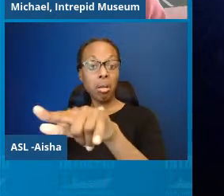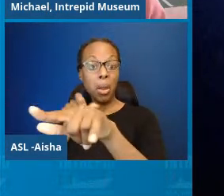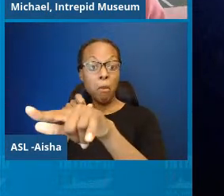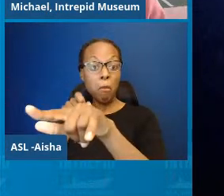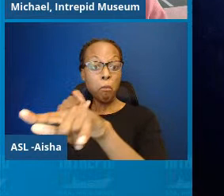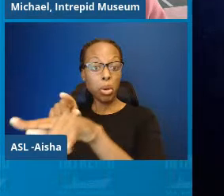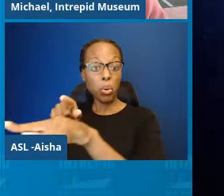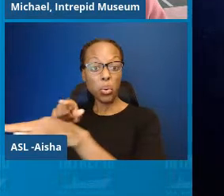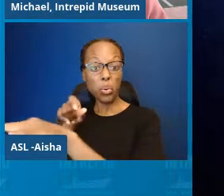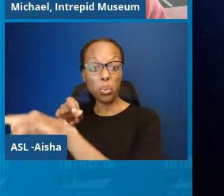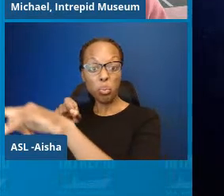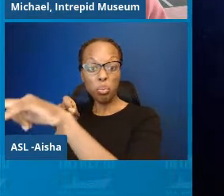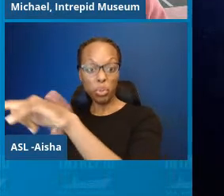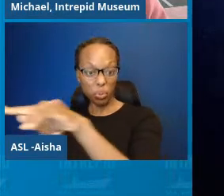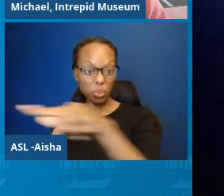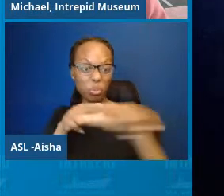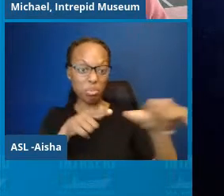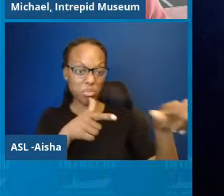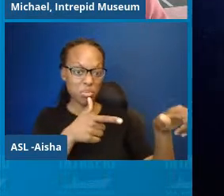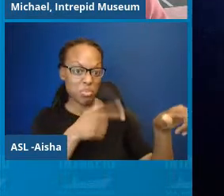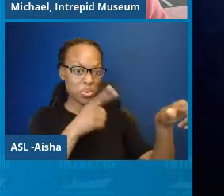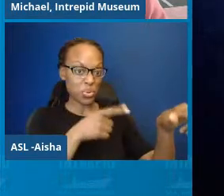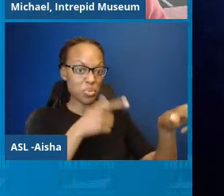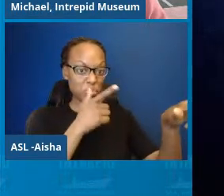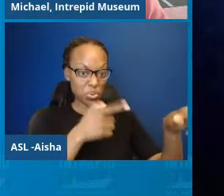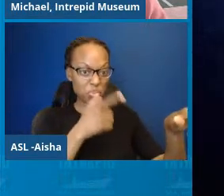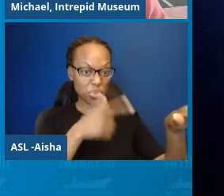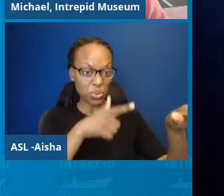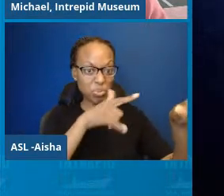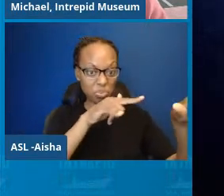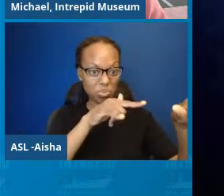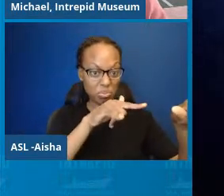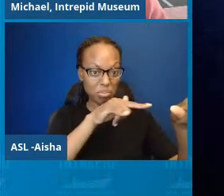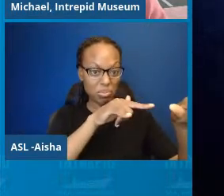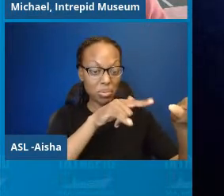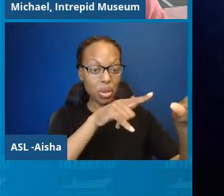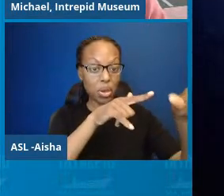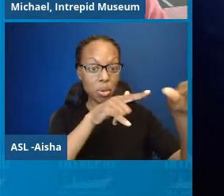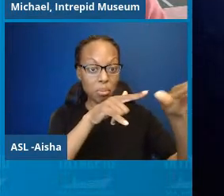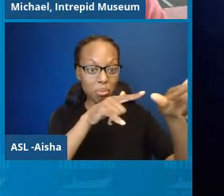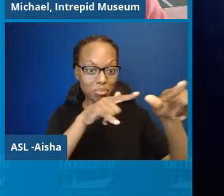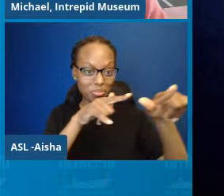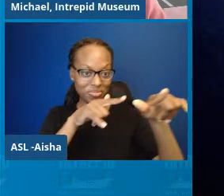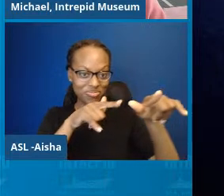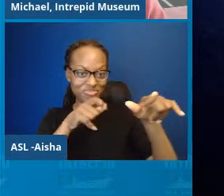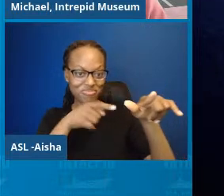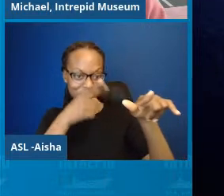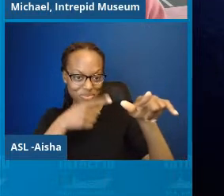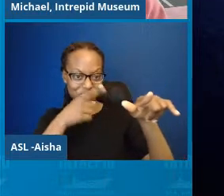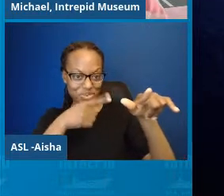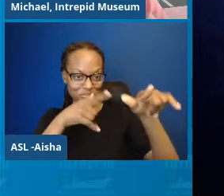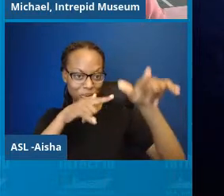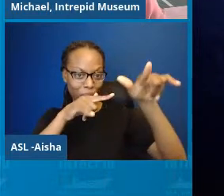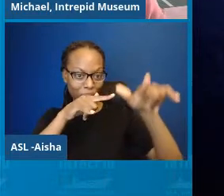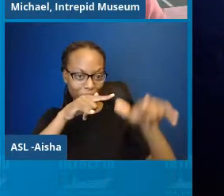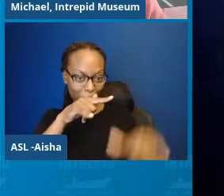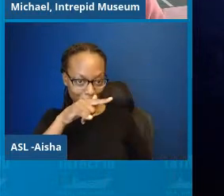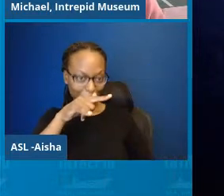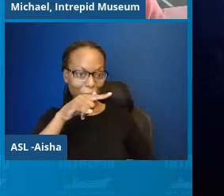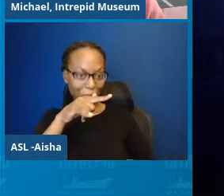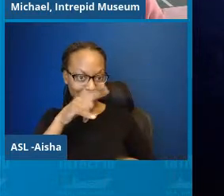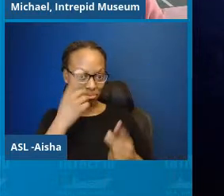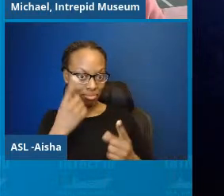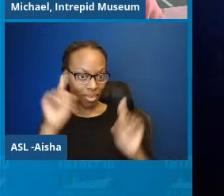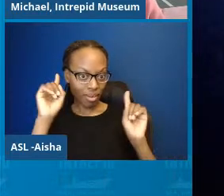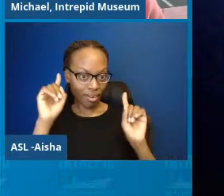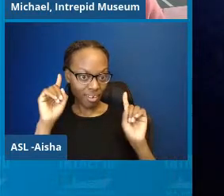at this MiG-17, and he was actually able to successfully shoot the plane down. That's a rare